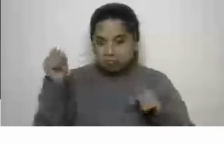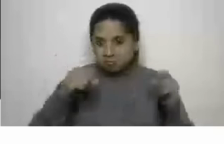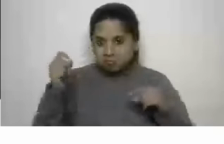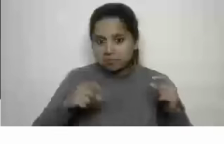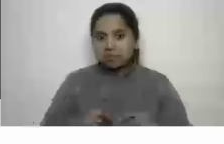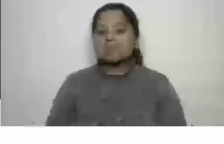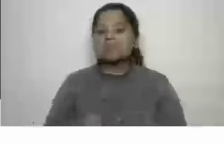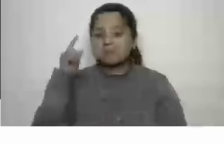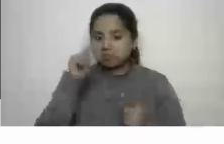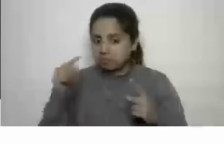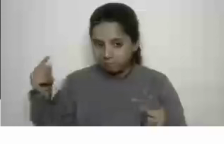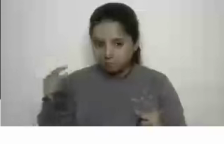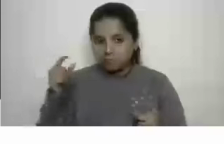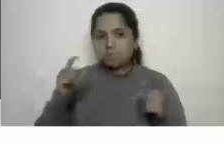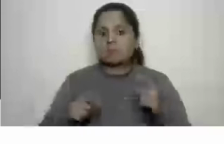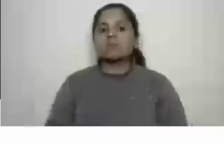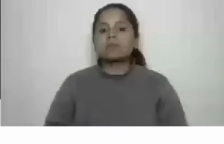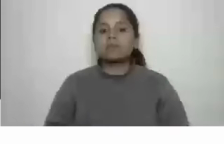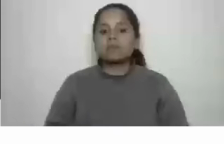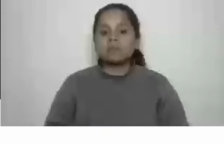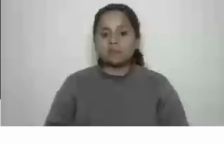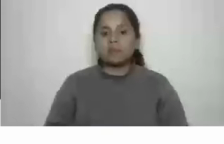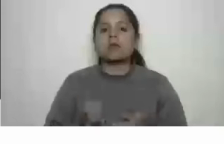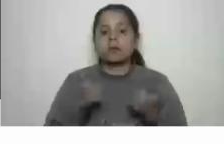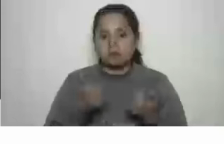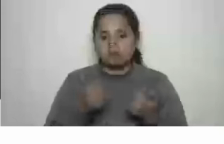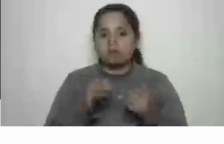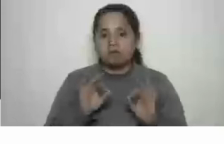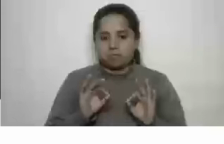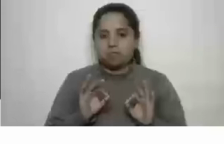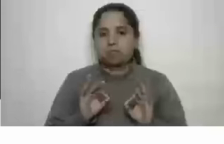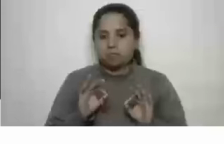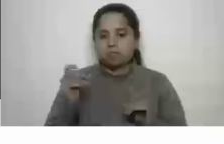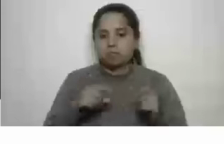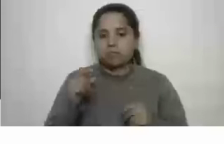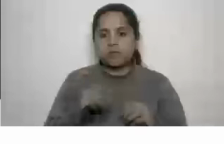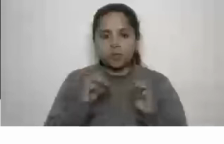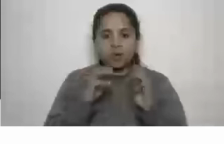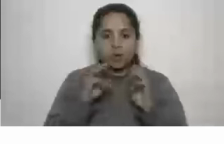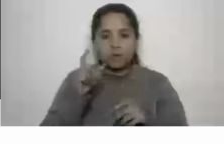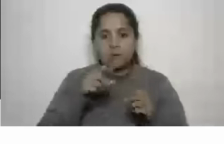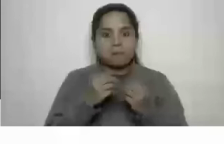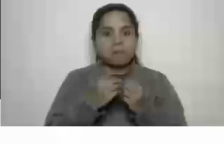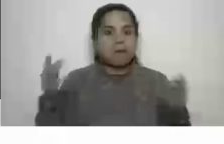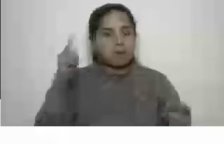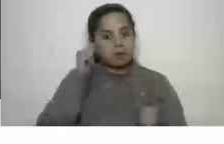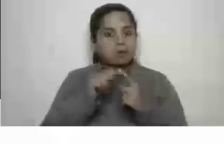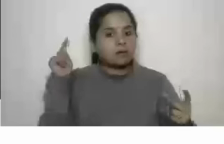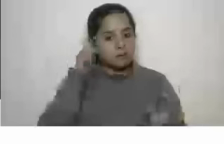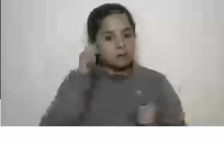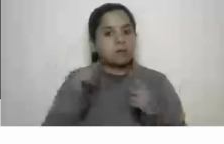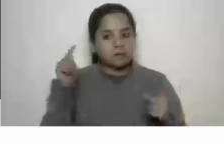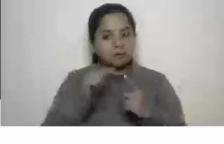Yeah, disagree. Ah, that's great. That's amazing. Wow, many participants are disagreeing. Agree,